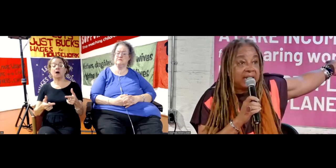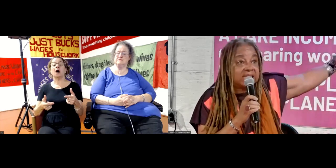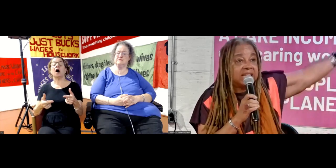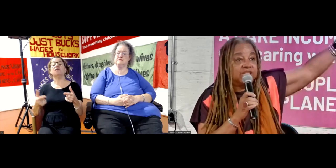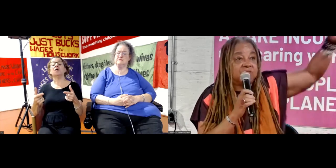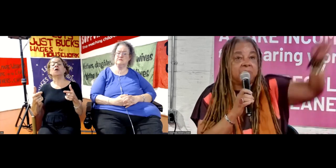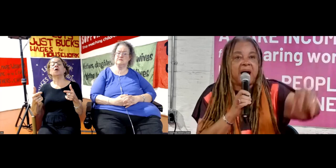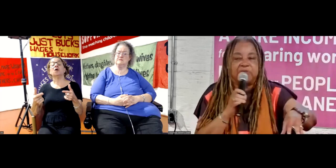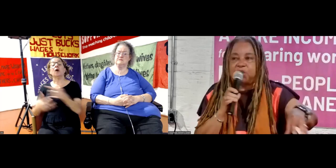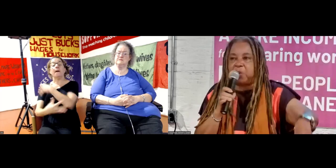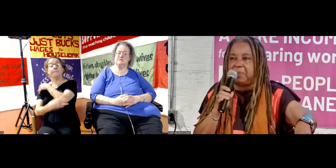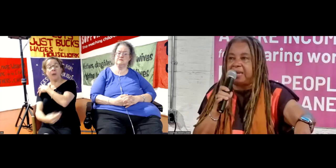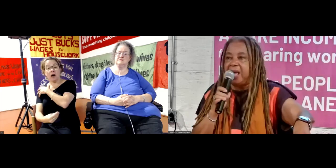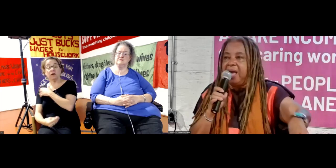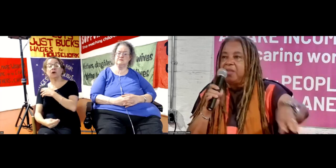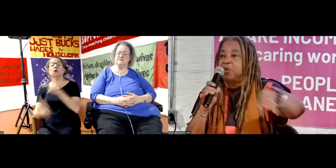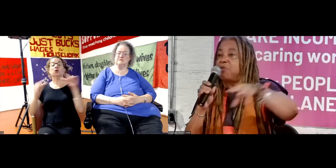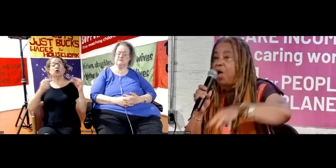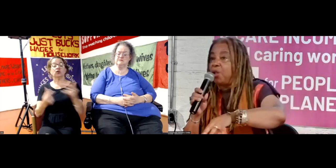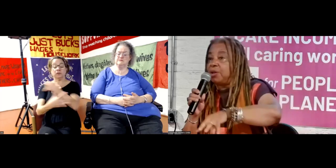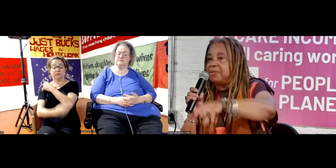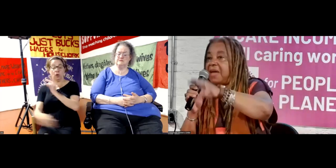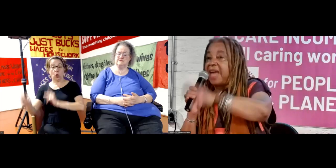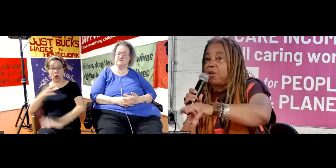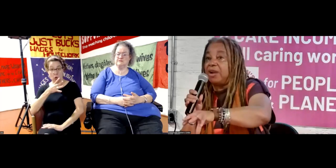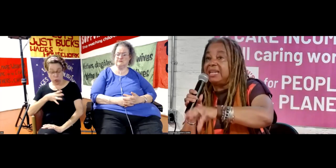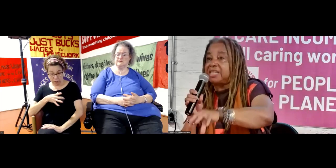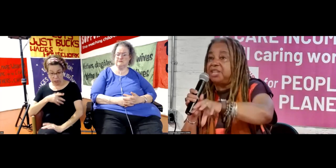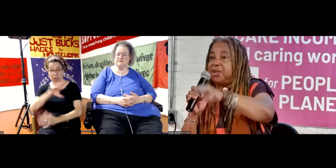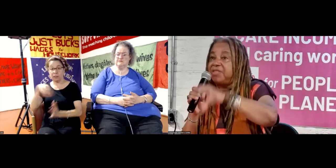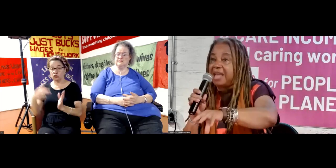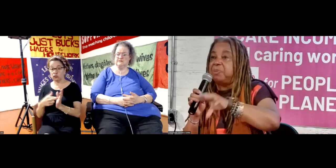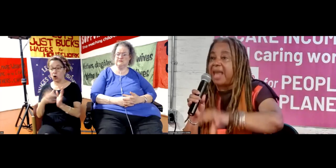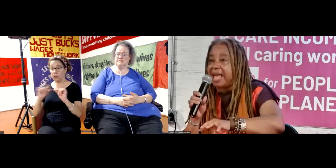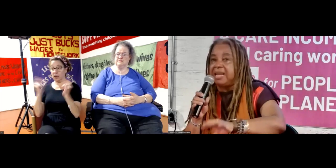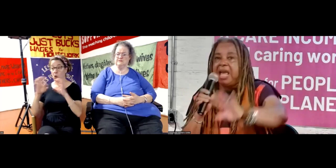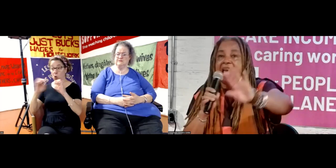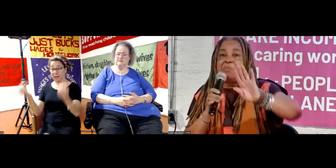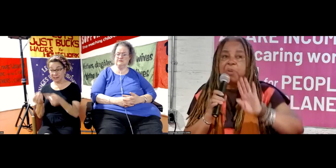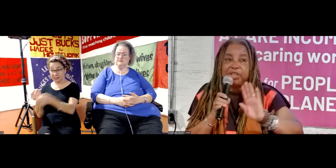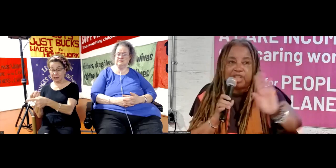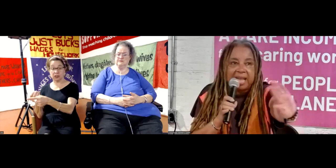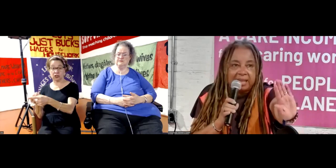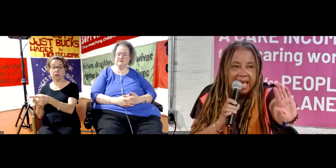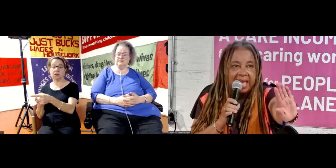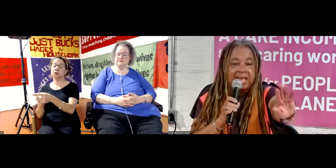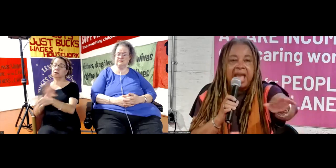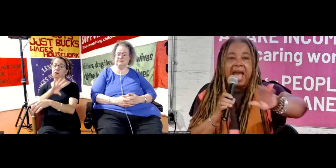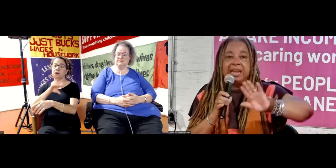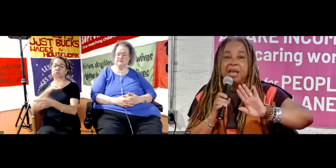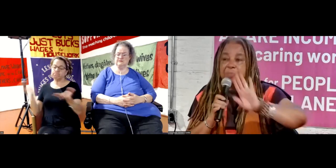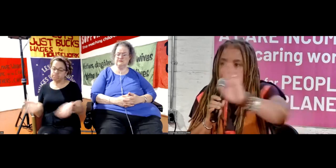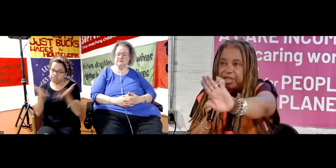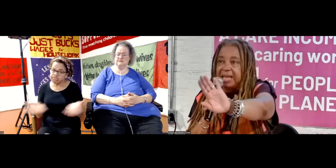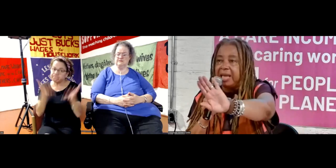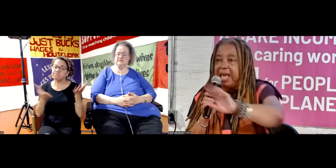about organizations of impoverished women. The role that that organization then played in pushing King